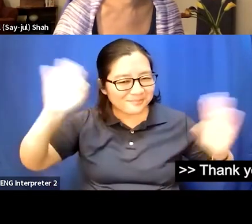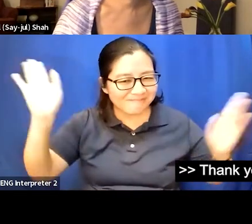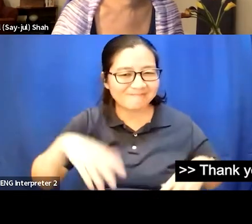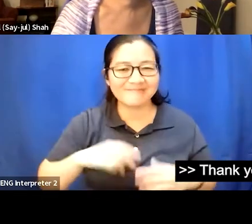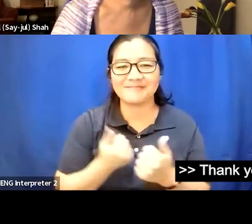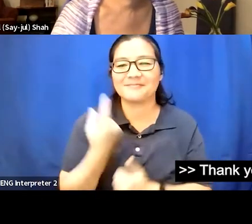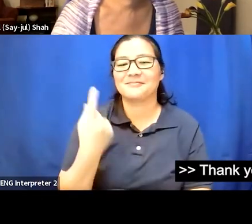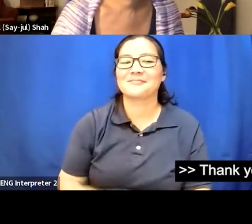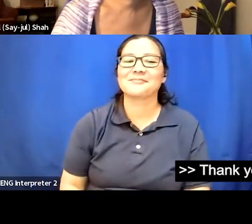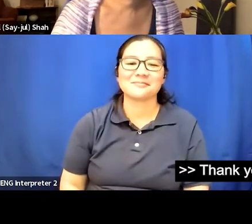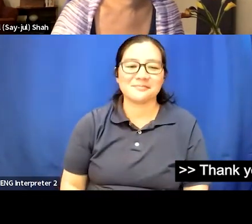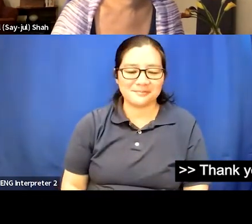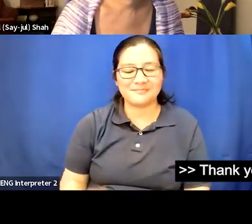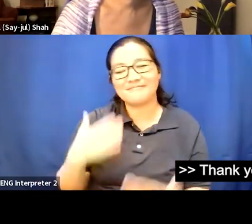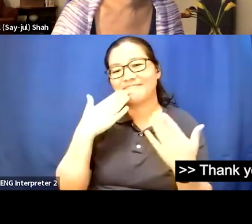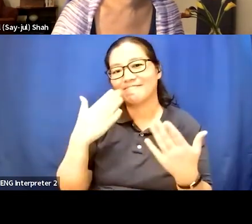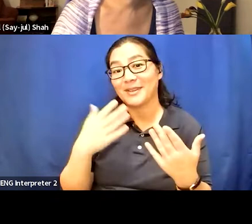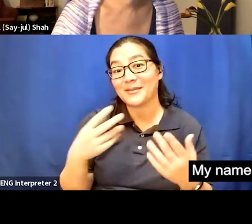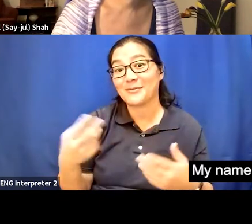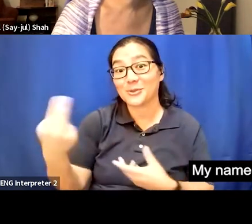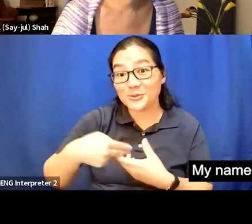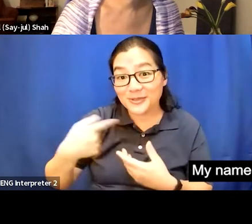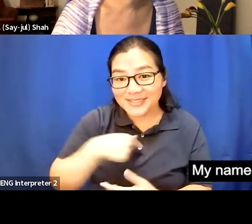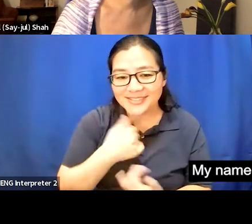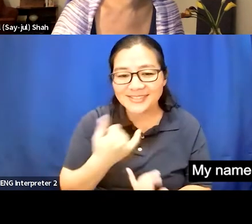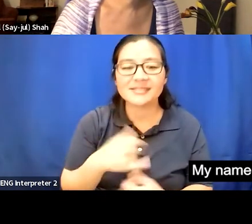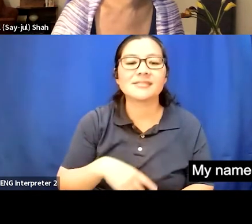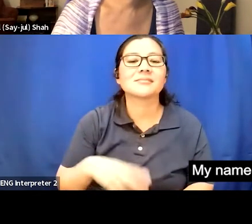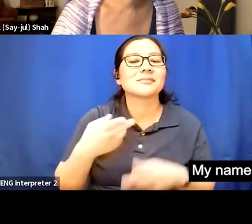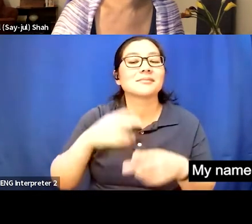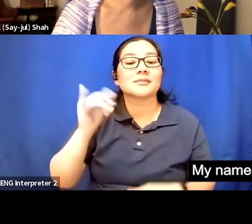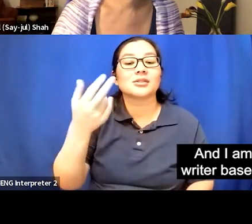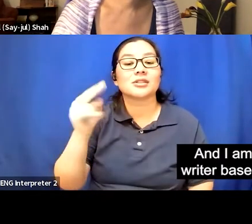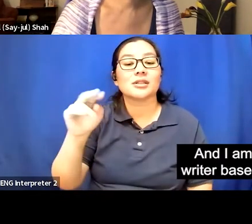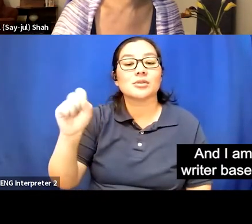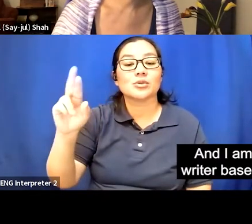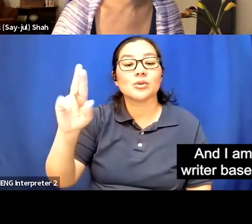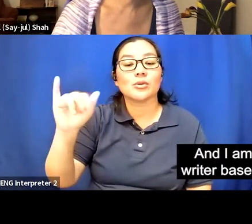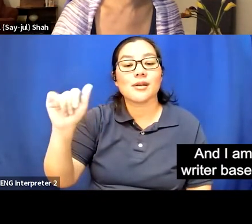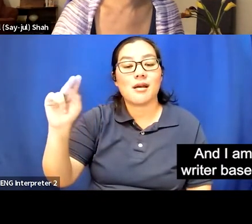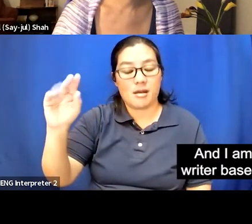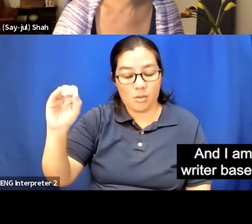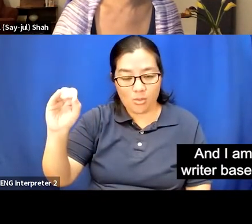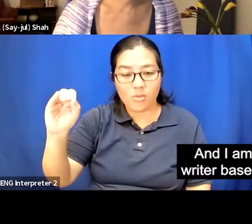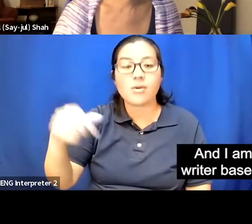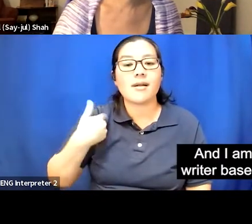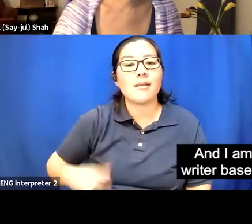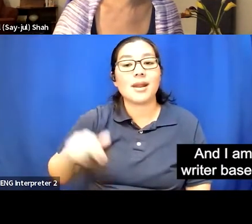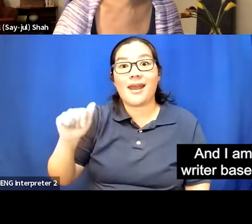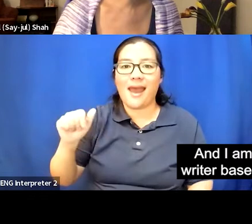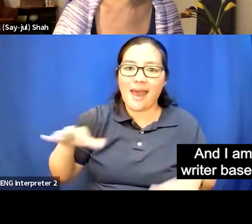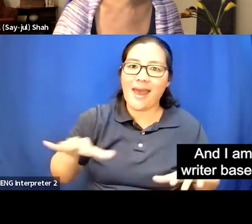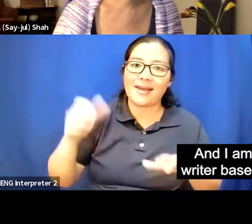Hi. Thank you for being here. My name is Jen Soriano, and I am an activist and